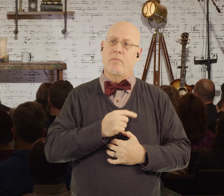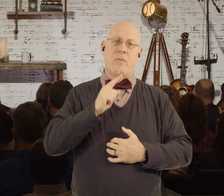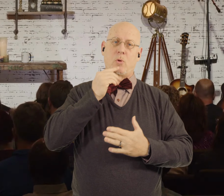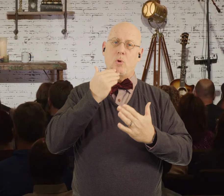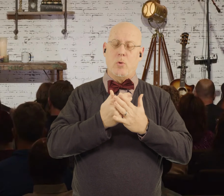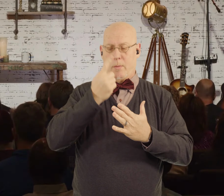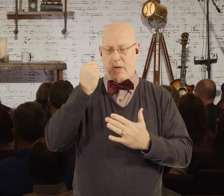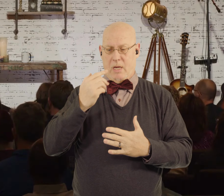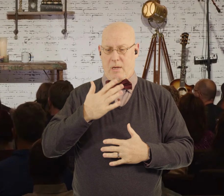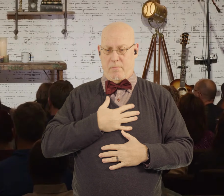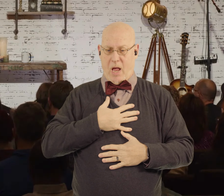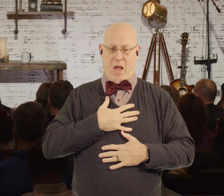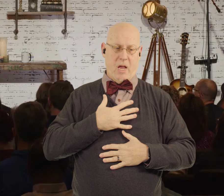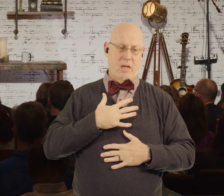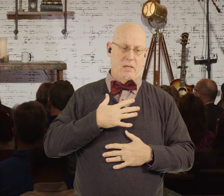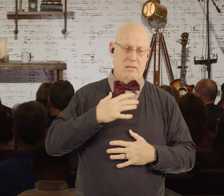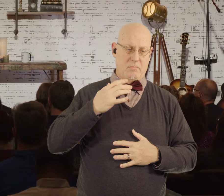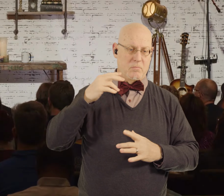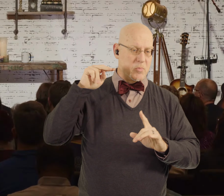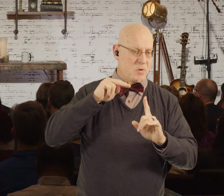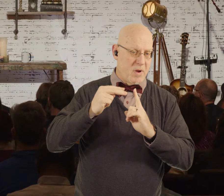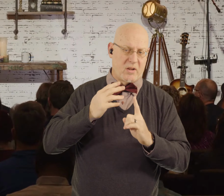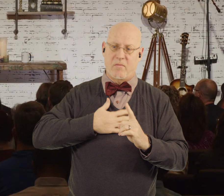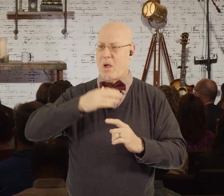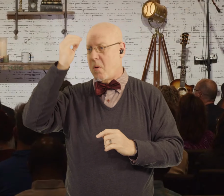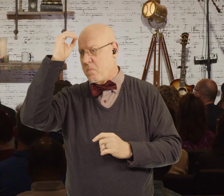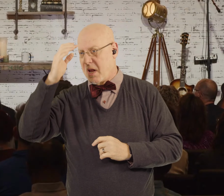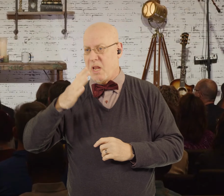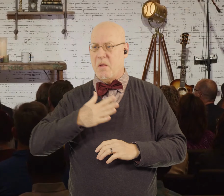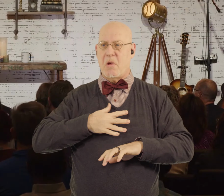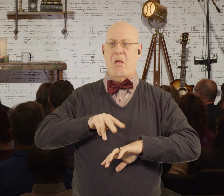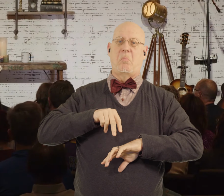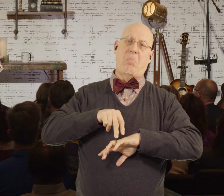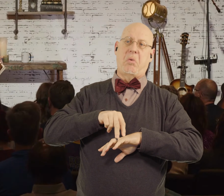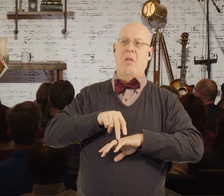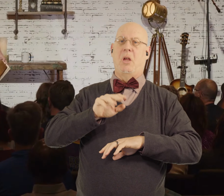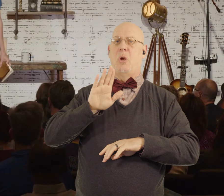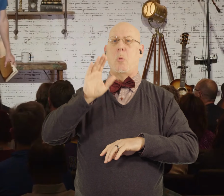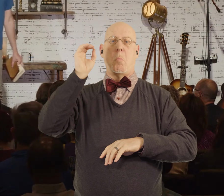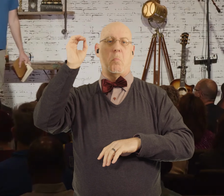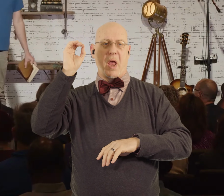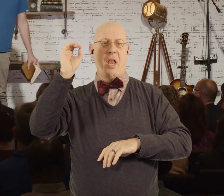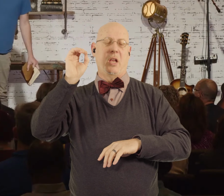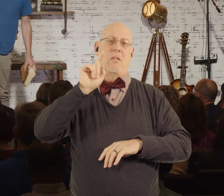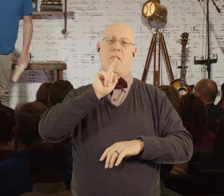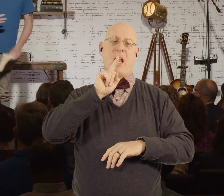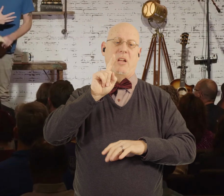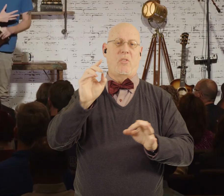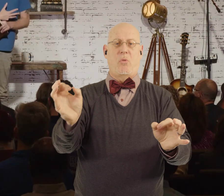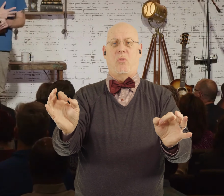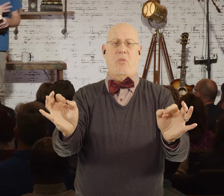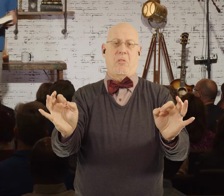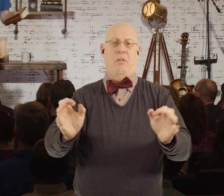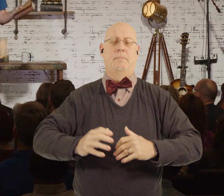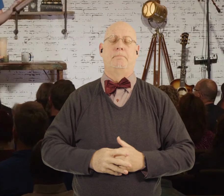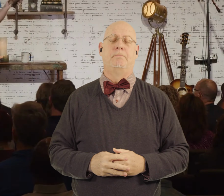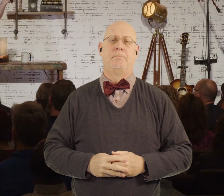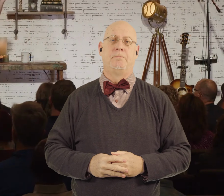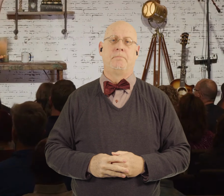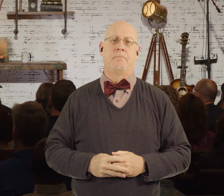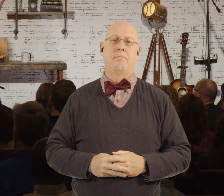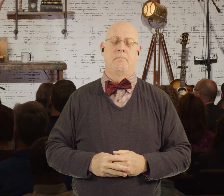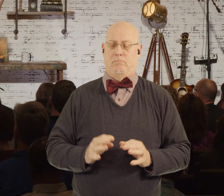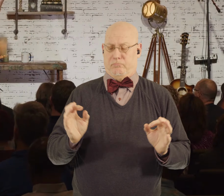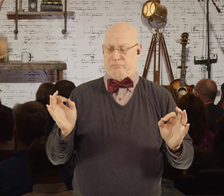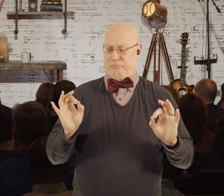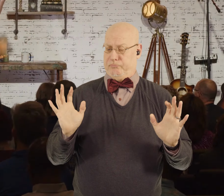us. That's really good because my spiel and my perspective and my soapbox and your opinion ultimately do no